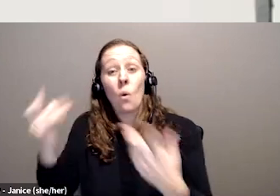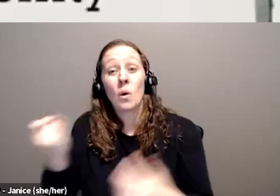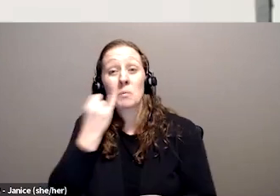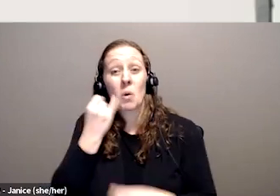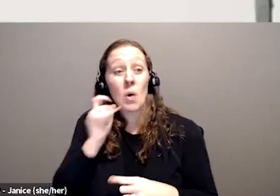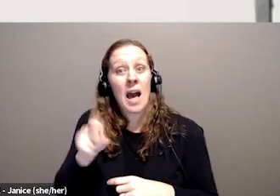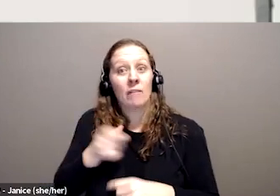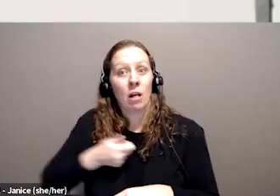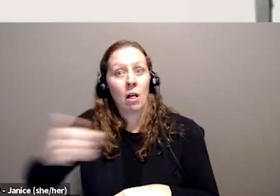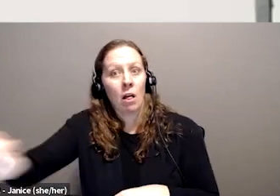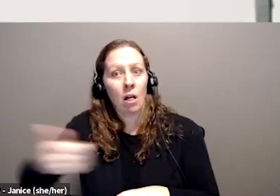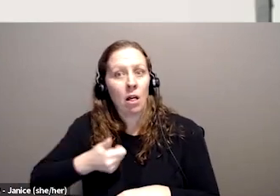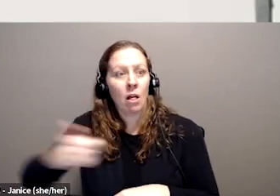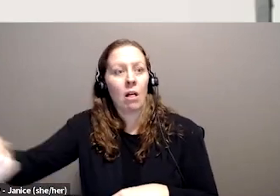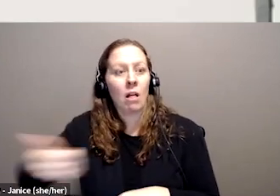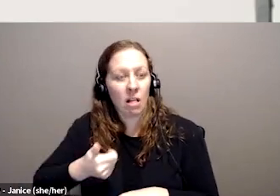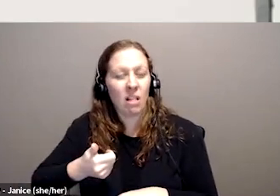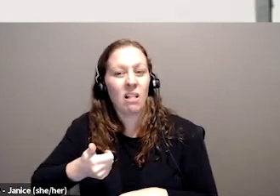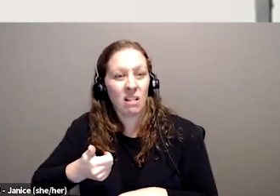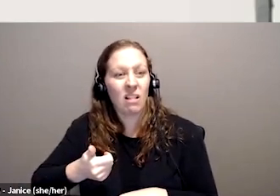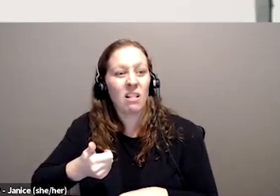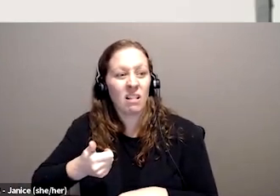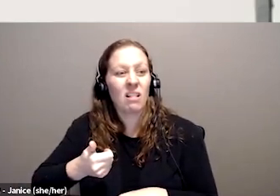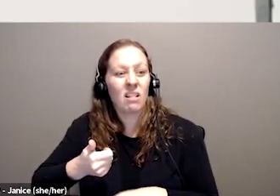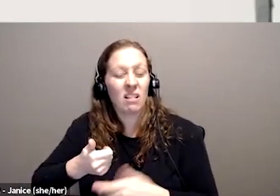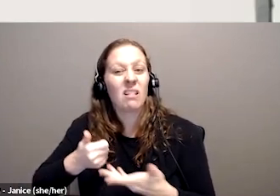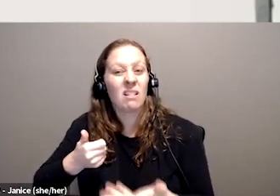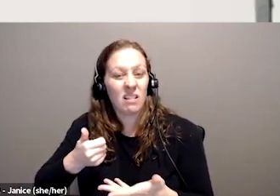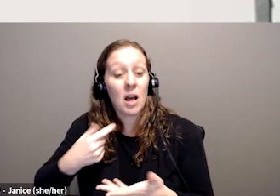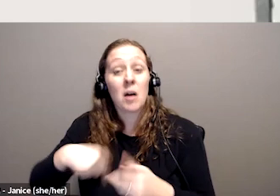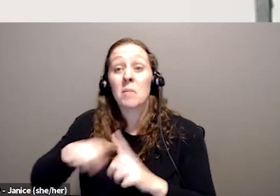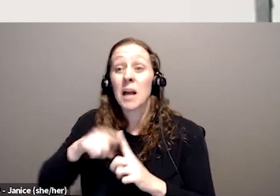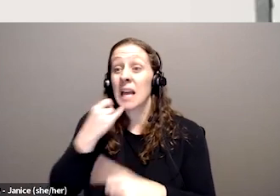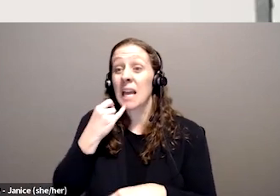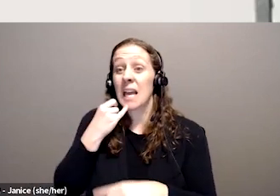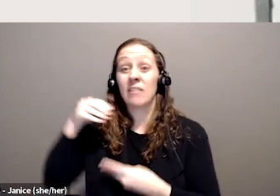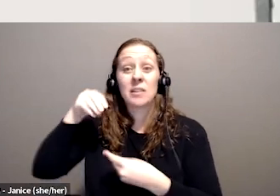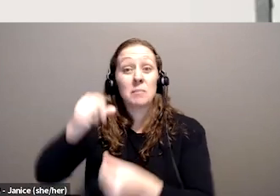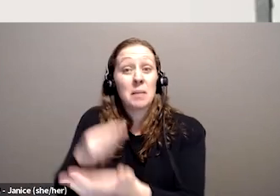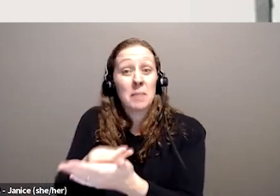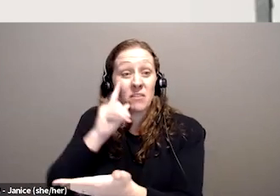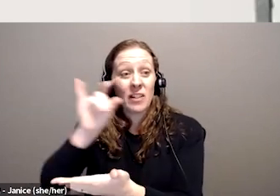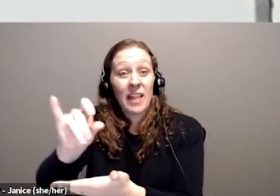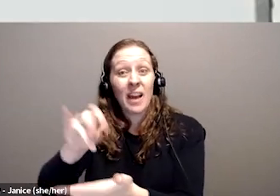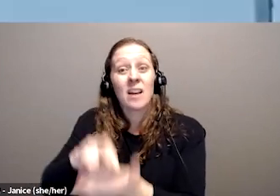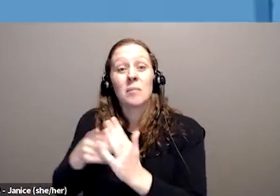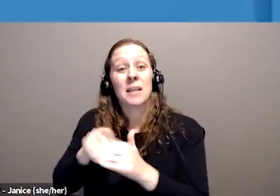and tackling climate change resulting in less funds to improve accessibility.